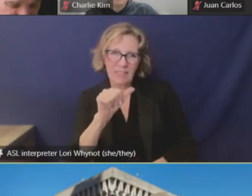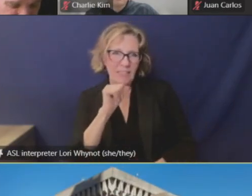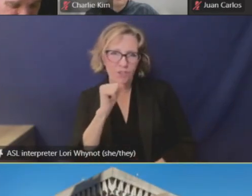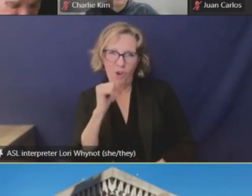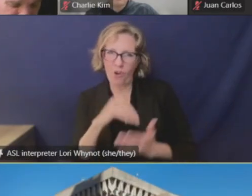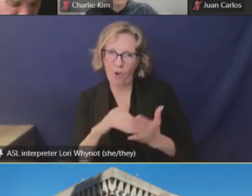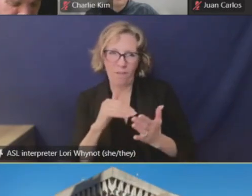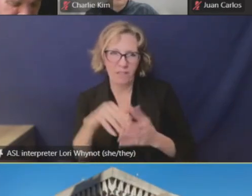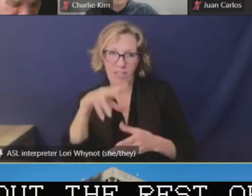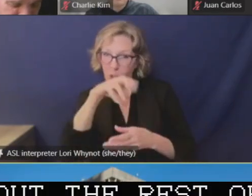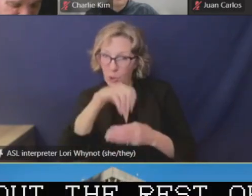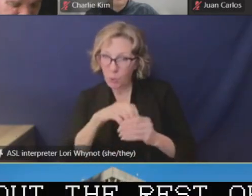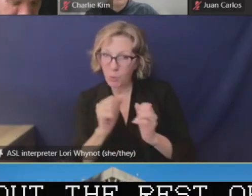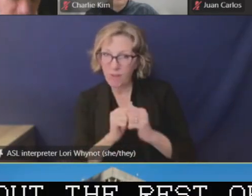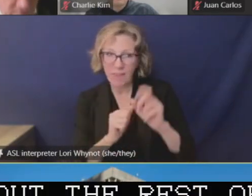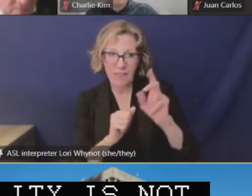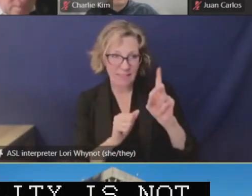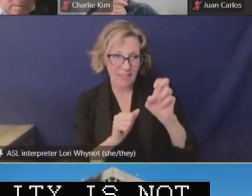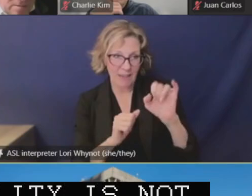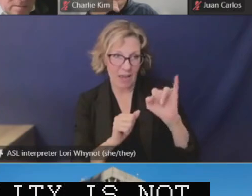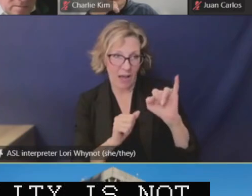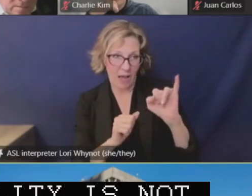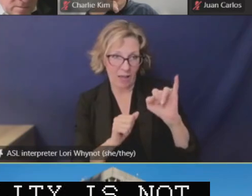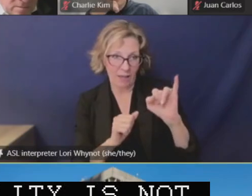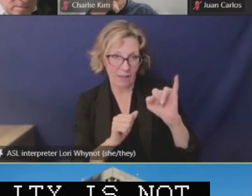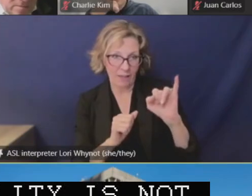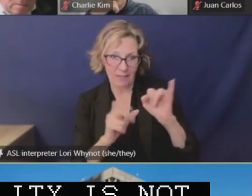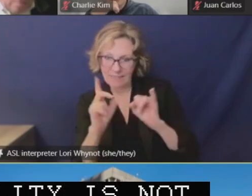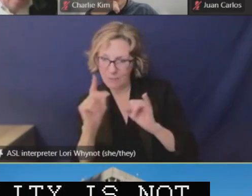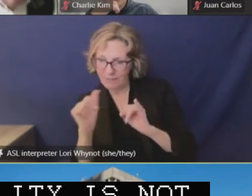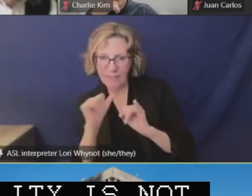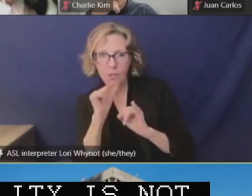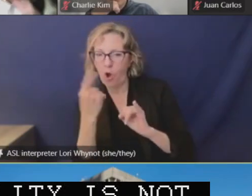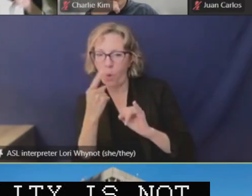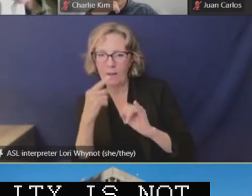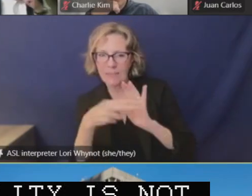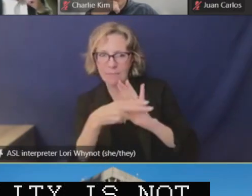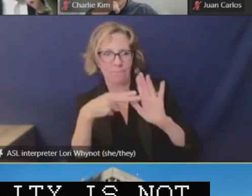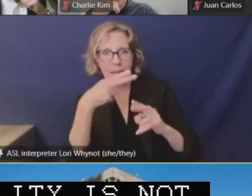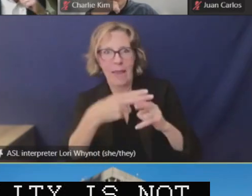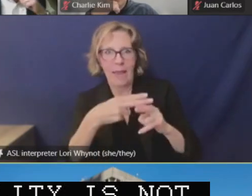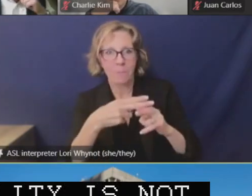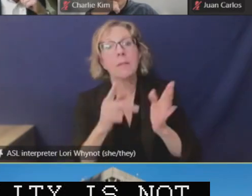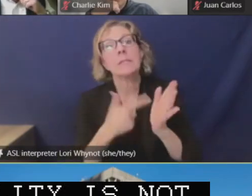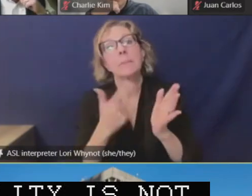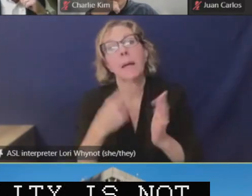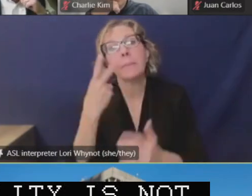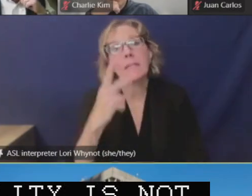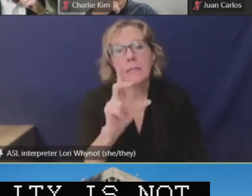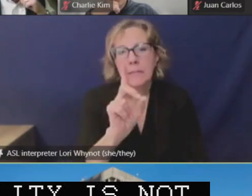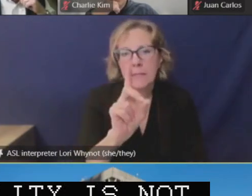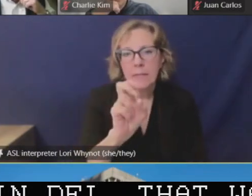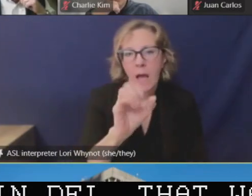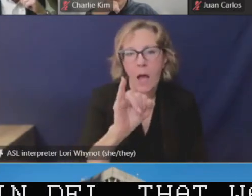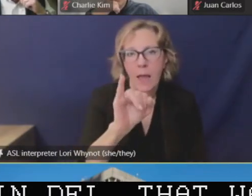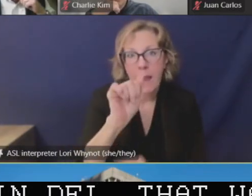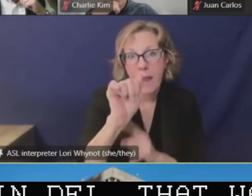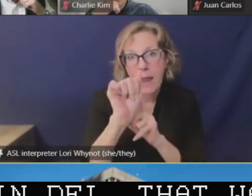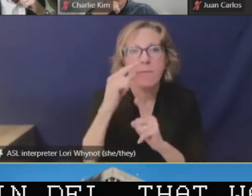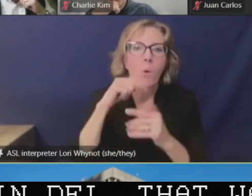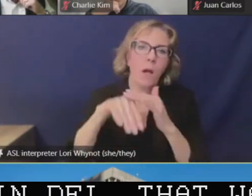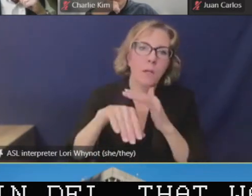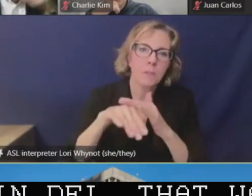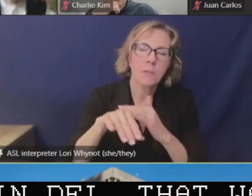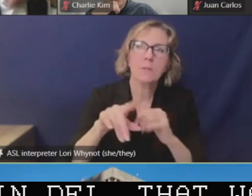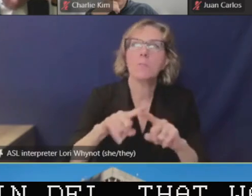DEI, not always named. Sometimes you'll see DEIA with an act for accessibility,